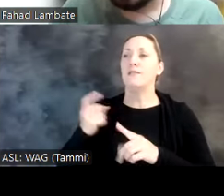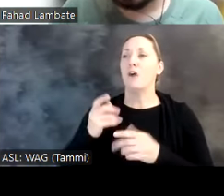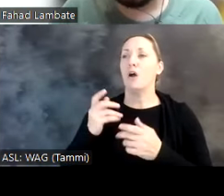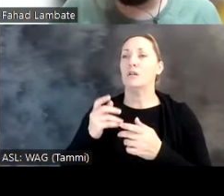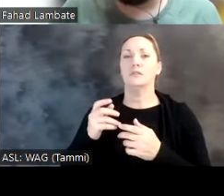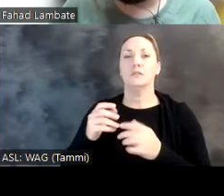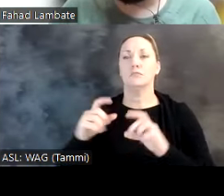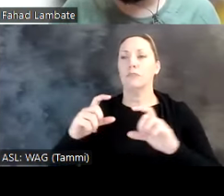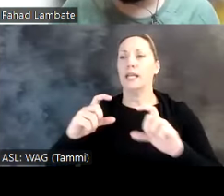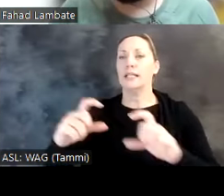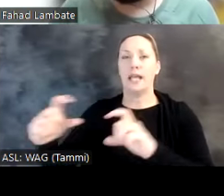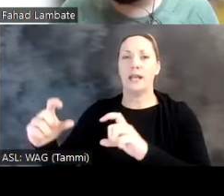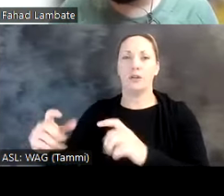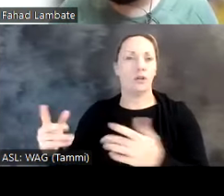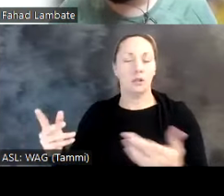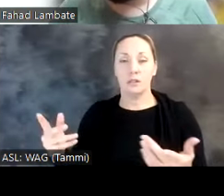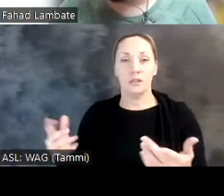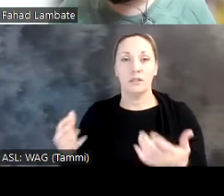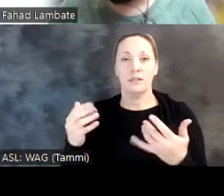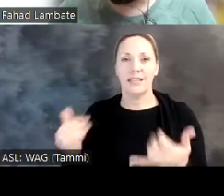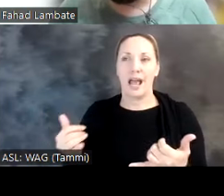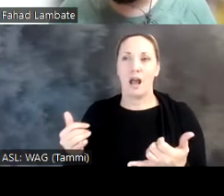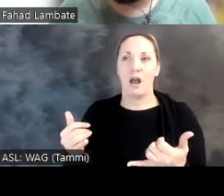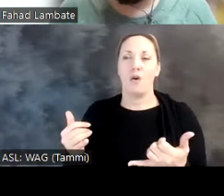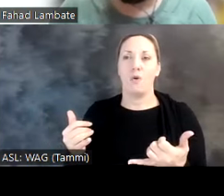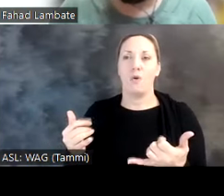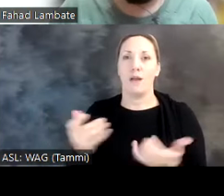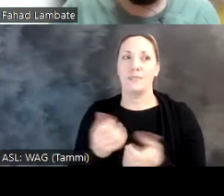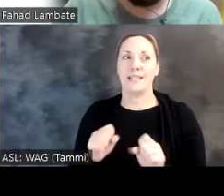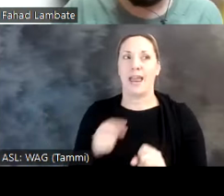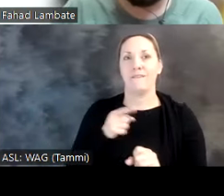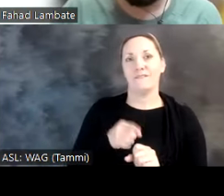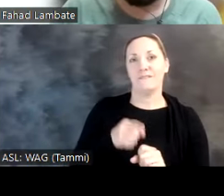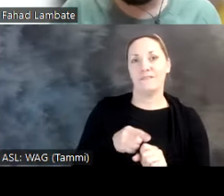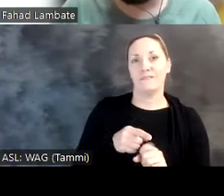indicator, so now I am safe over here and